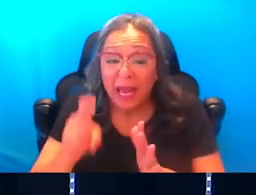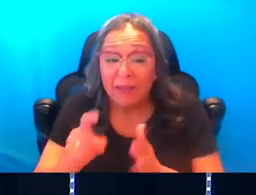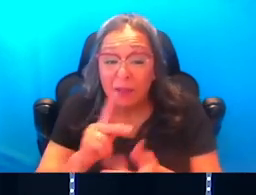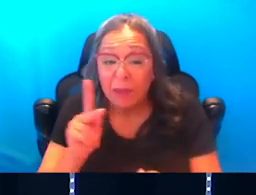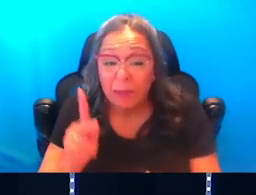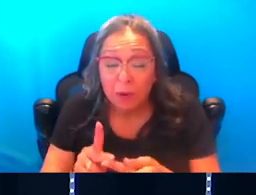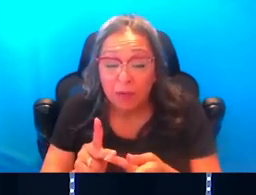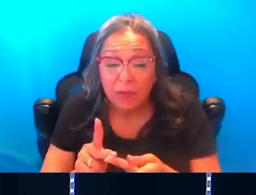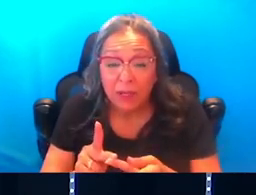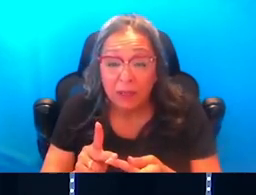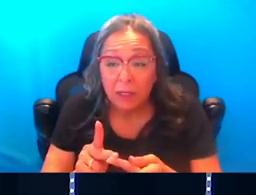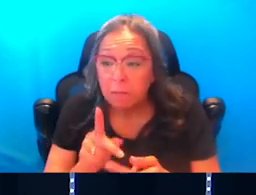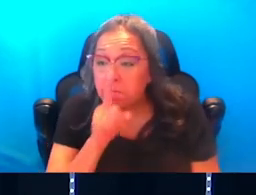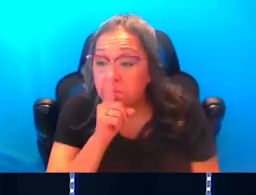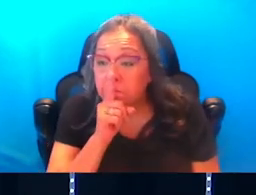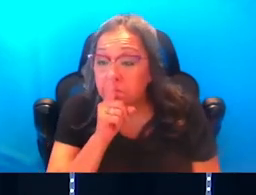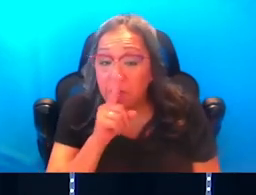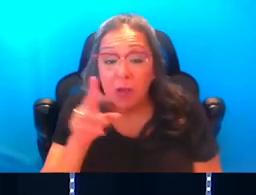perfect, was she?